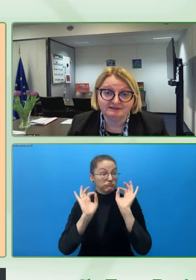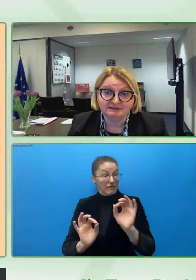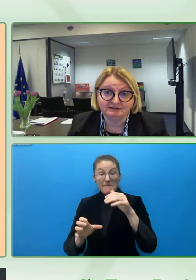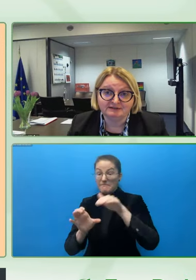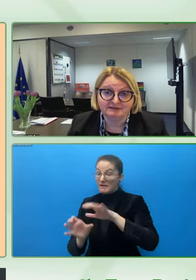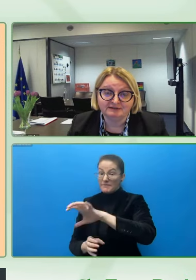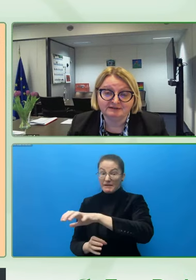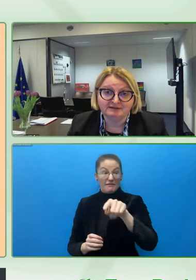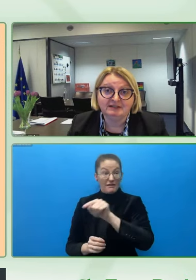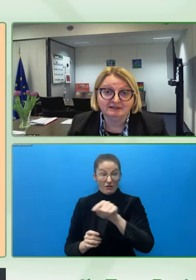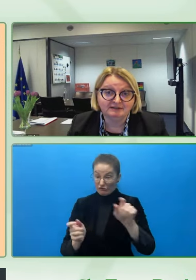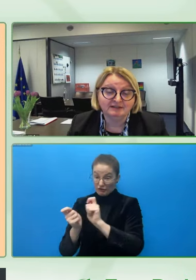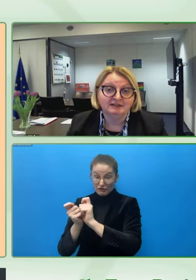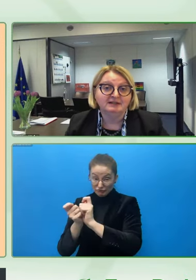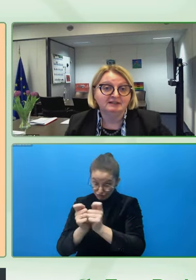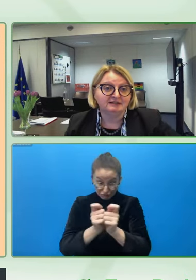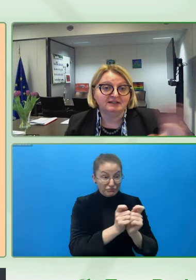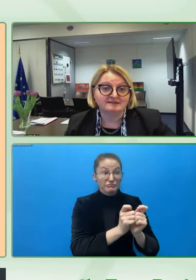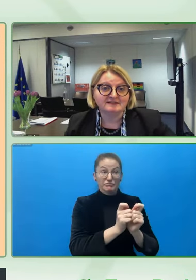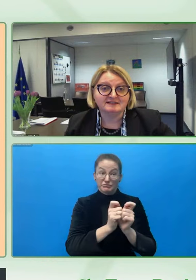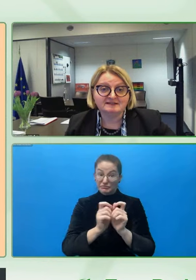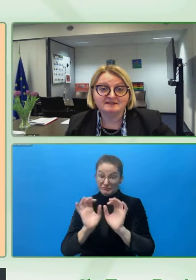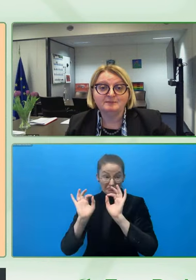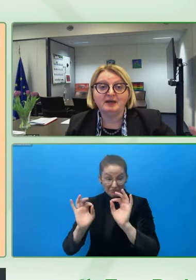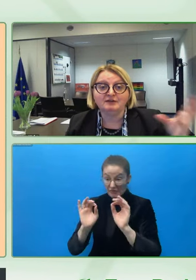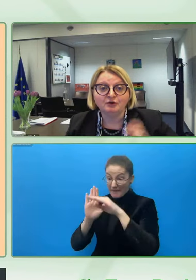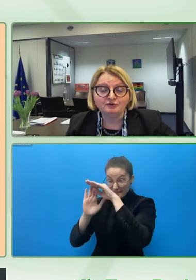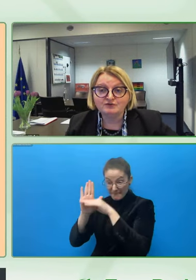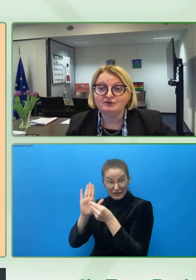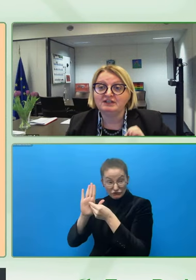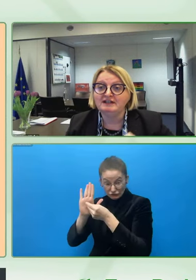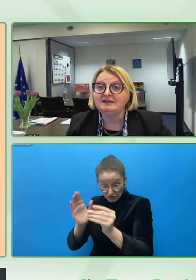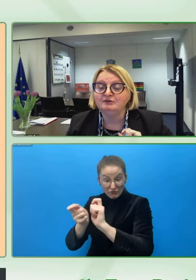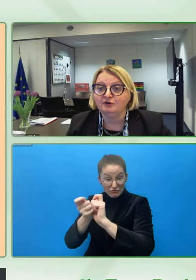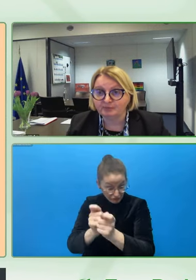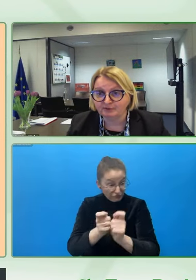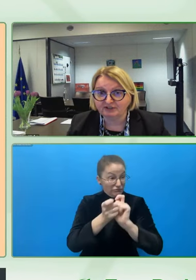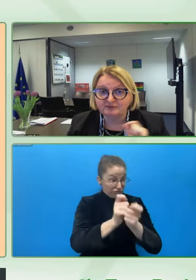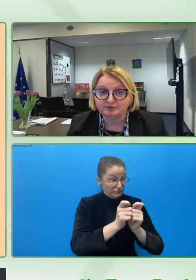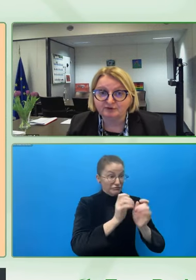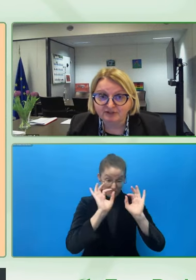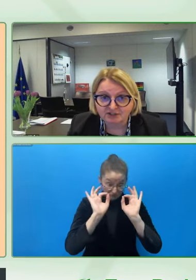incorporated in the legal system, and also that they